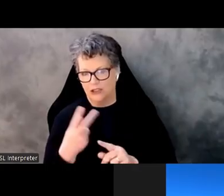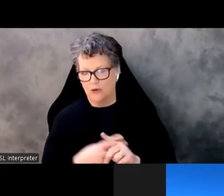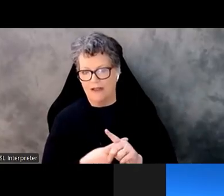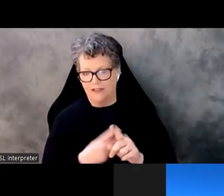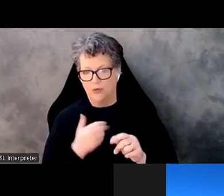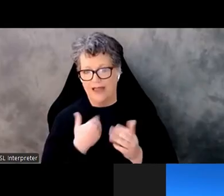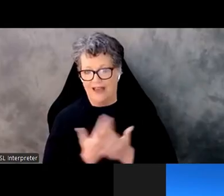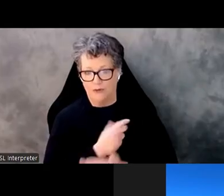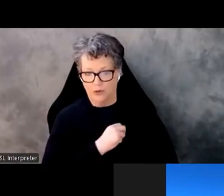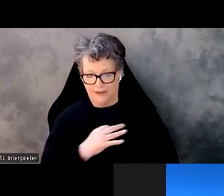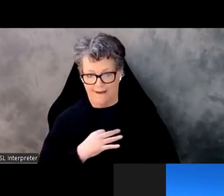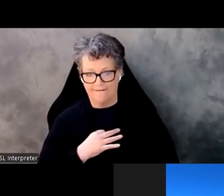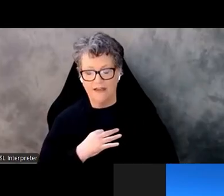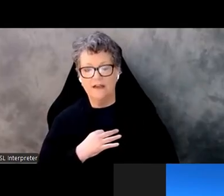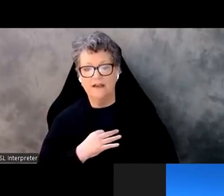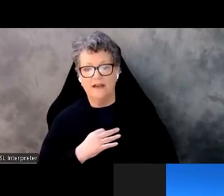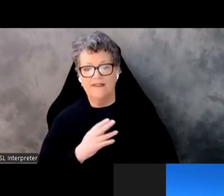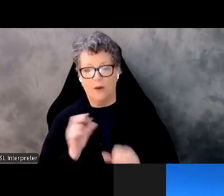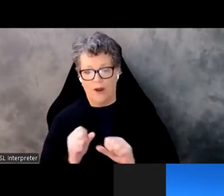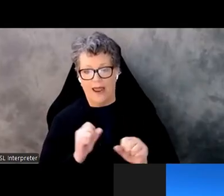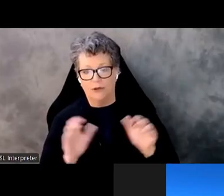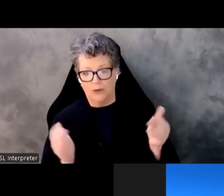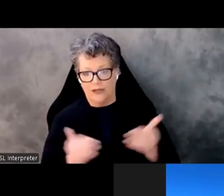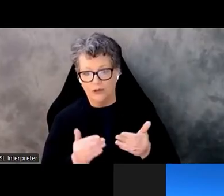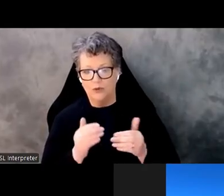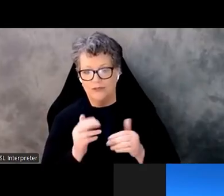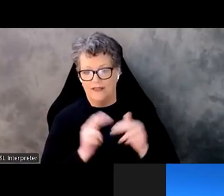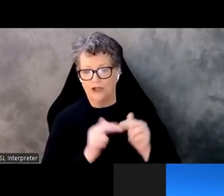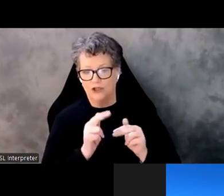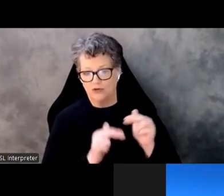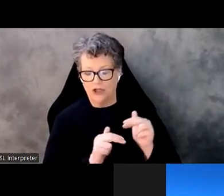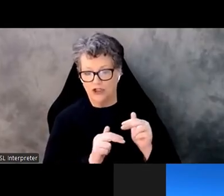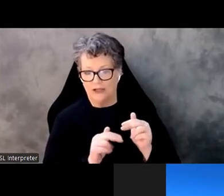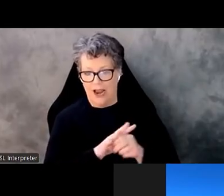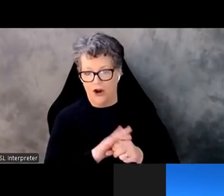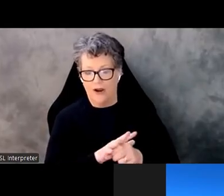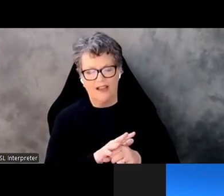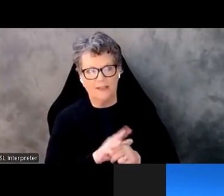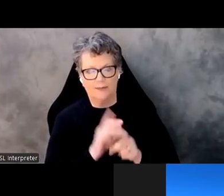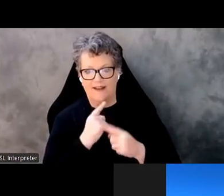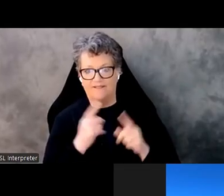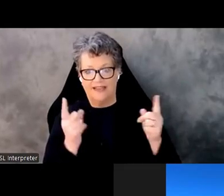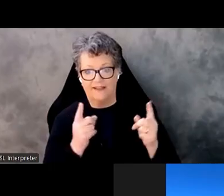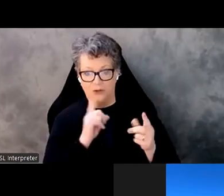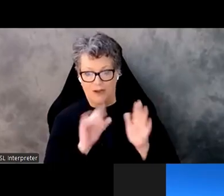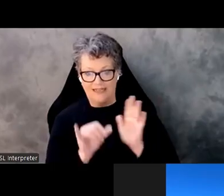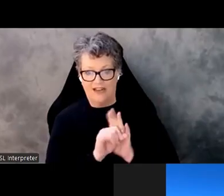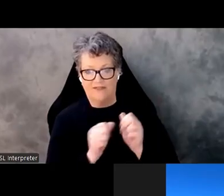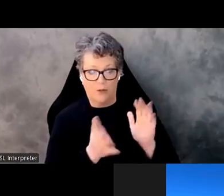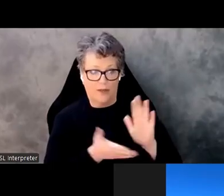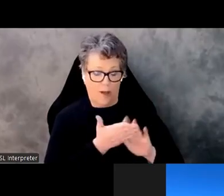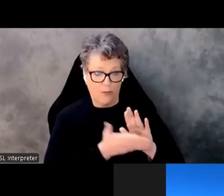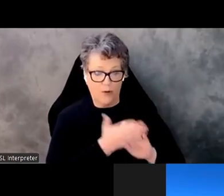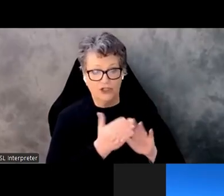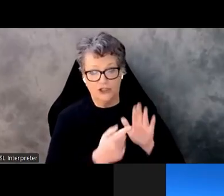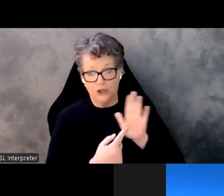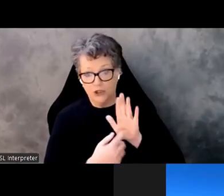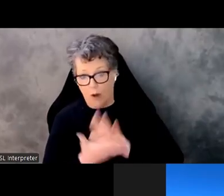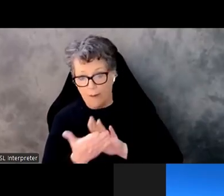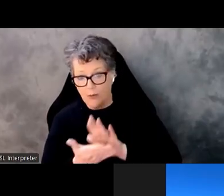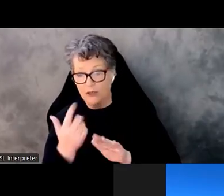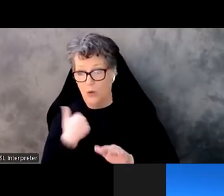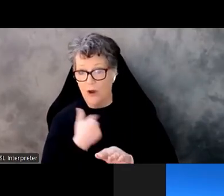We have new staff that we are able to introduce into construction. It's been very effective to identify with operations, show operations what